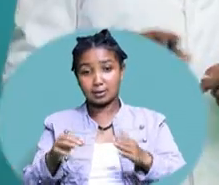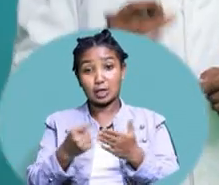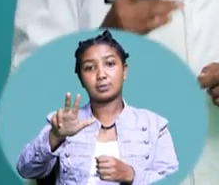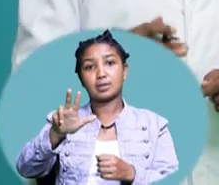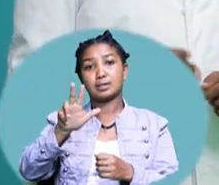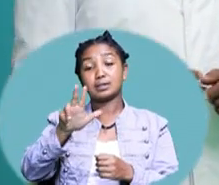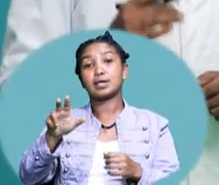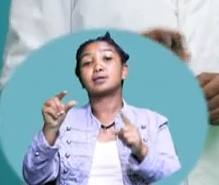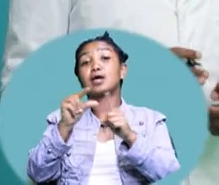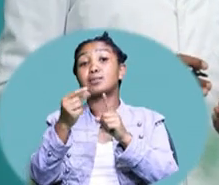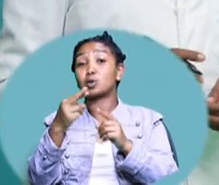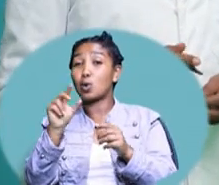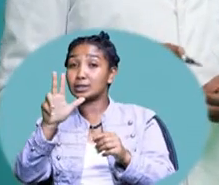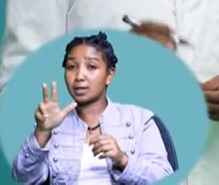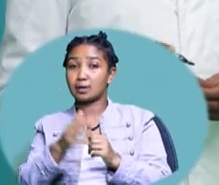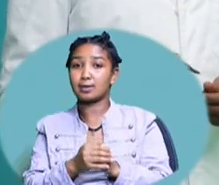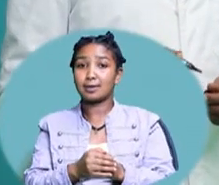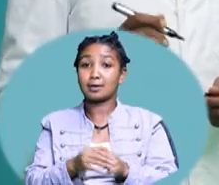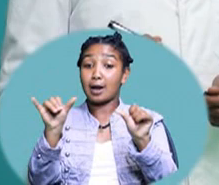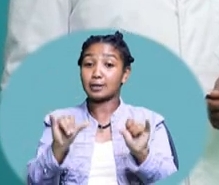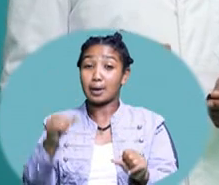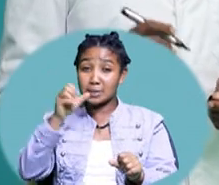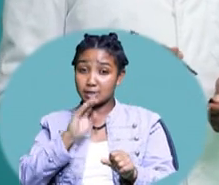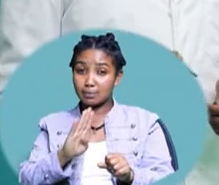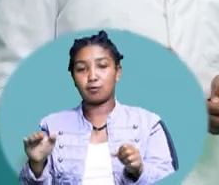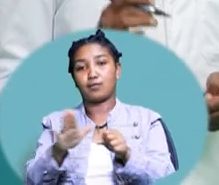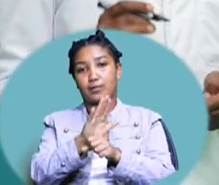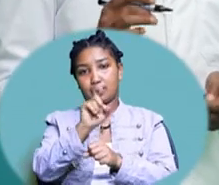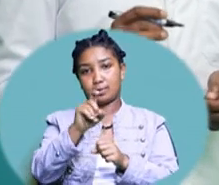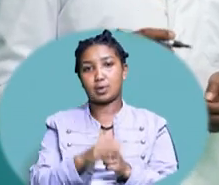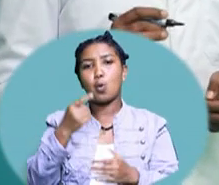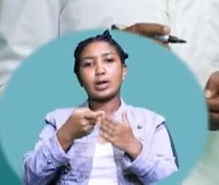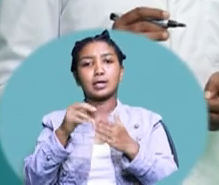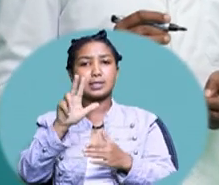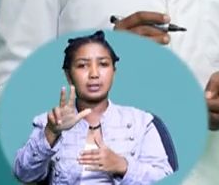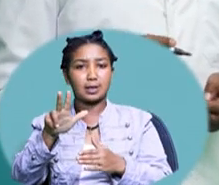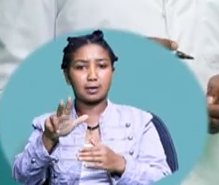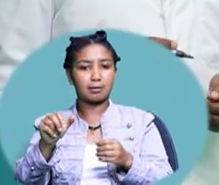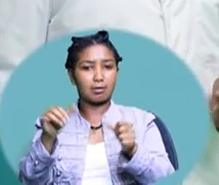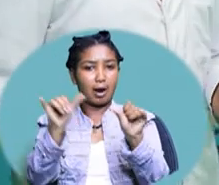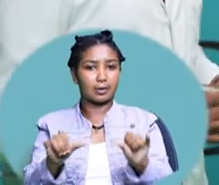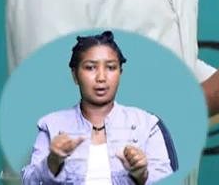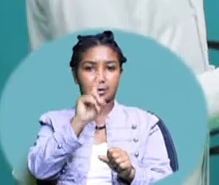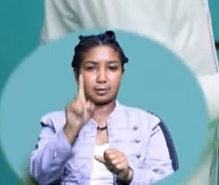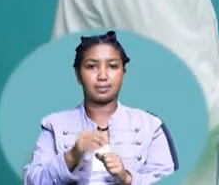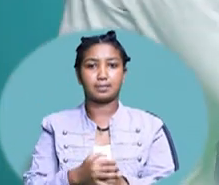should be 3 terms or 3 criteria must be fulfilled. What are those 3